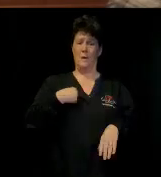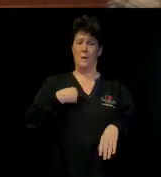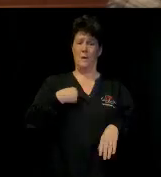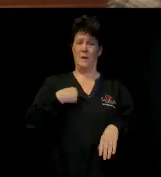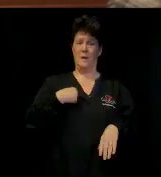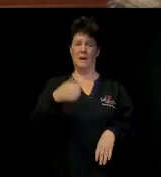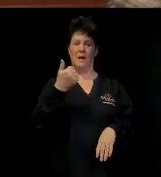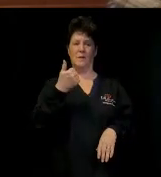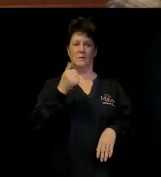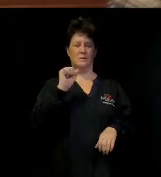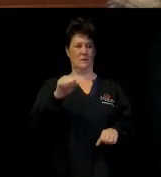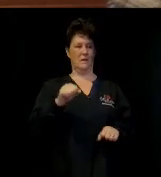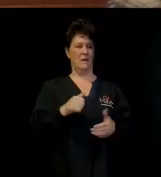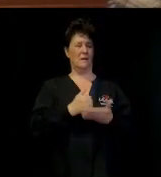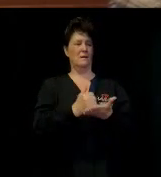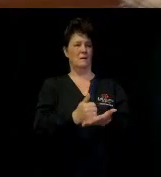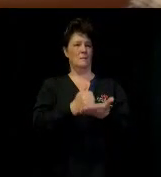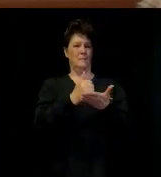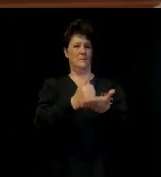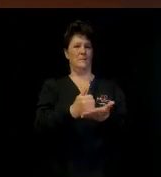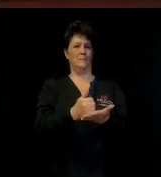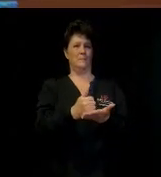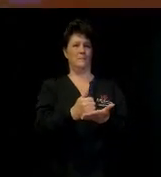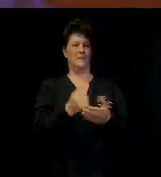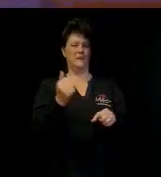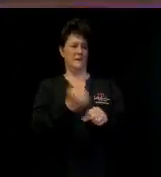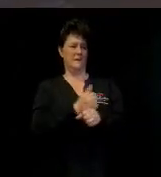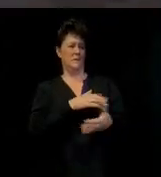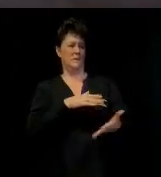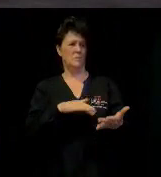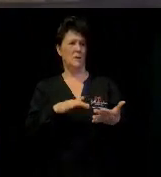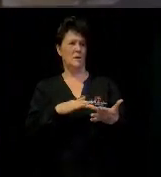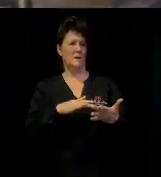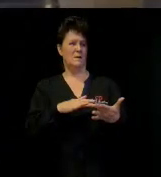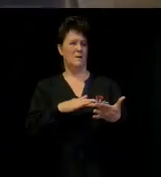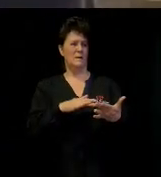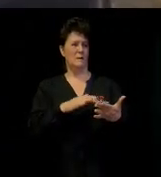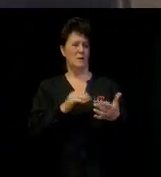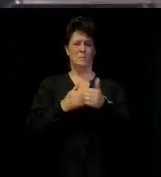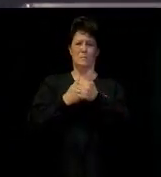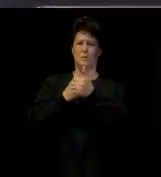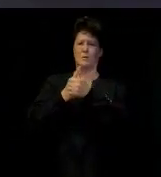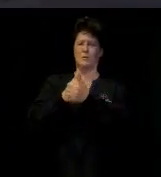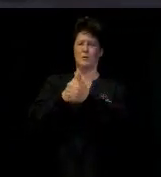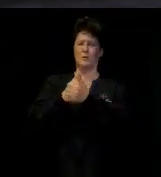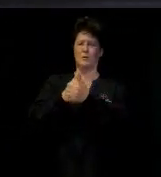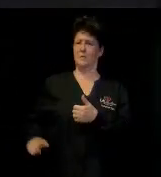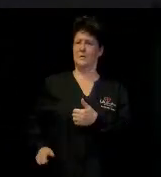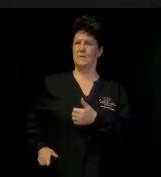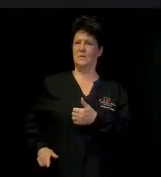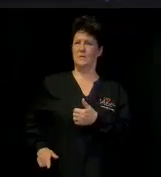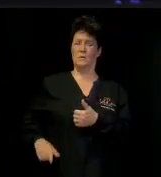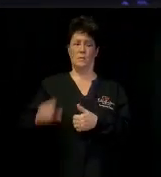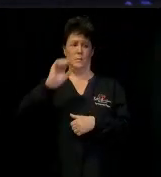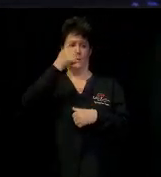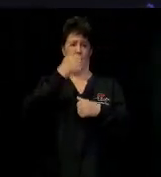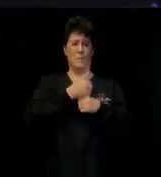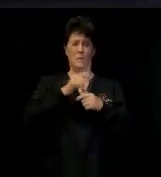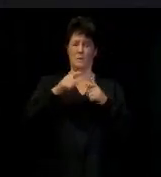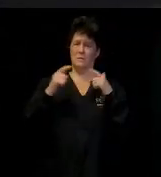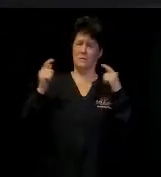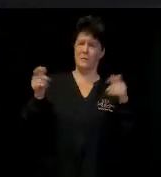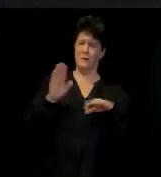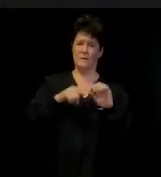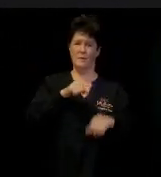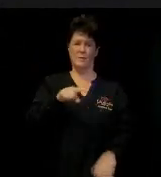be something encouraging you. When you get in your Bible and you're pursuing the things of the Lord, remember, it's bigger than you. What about that